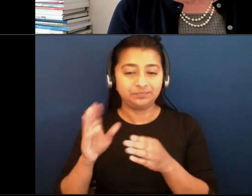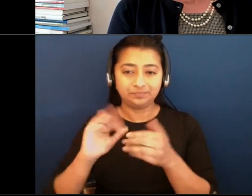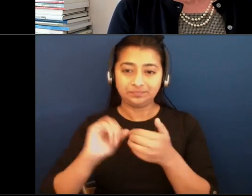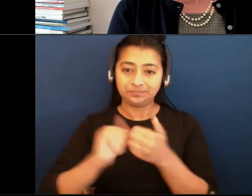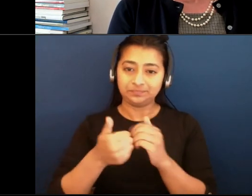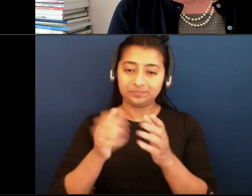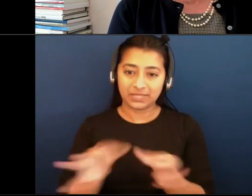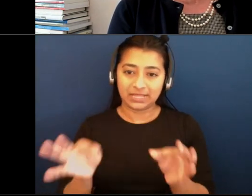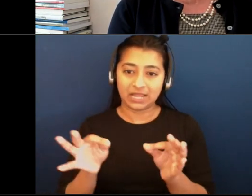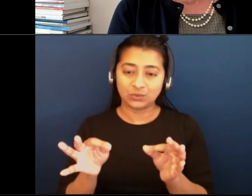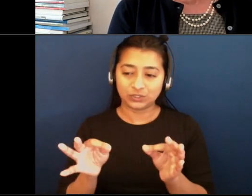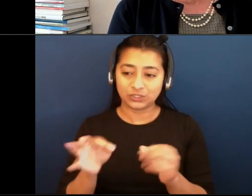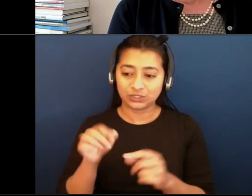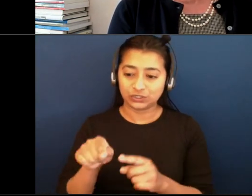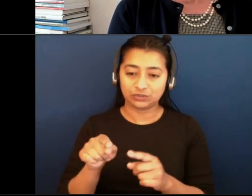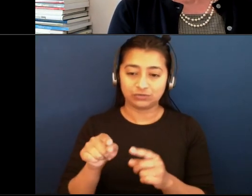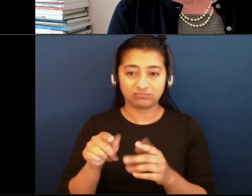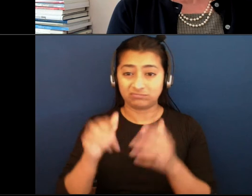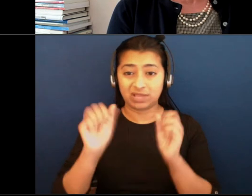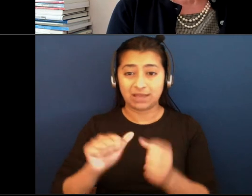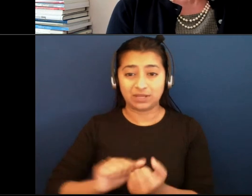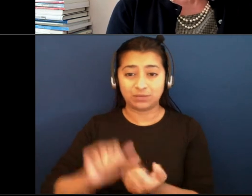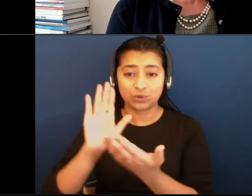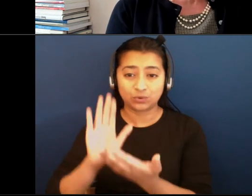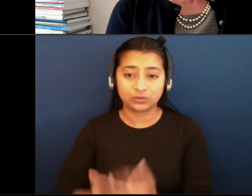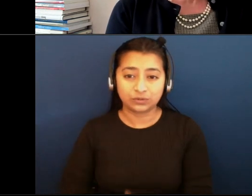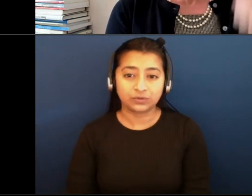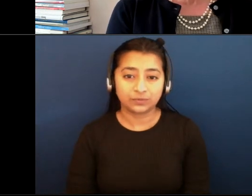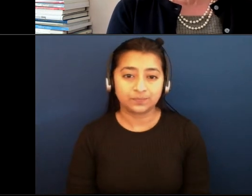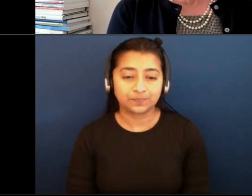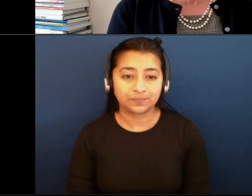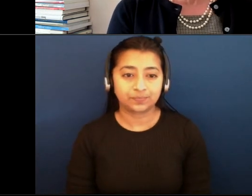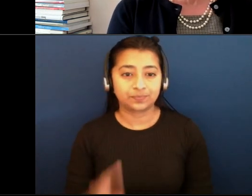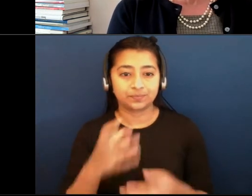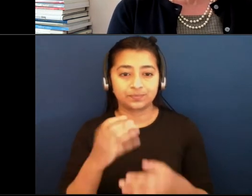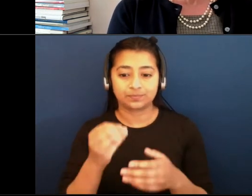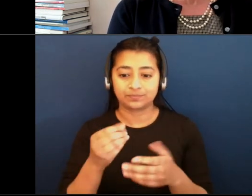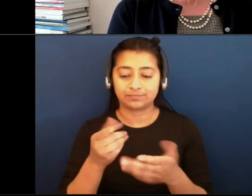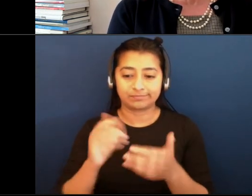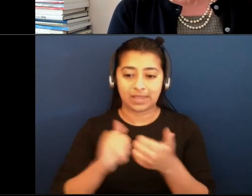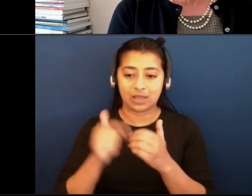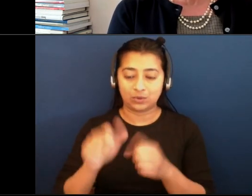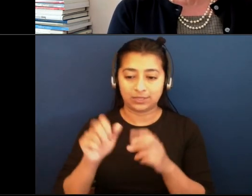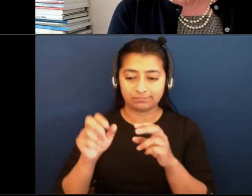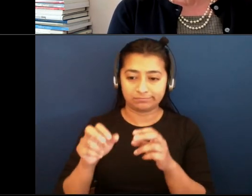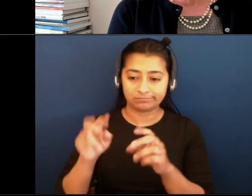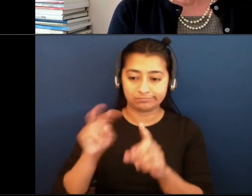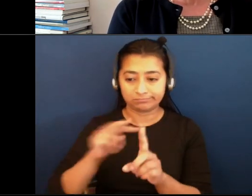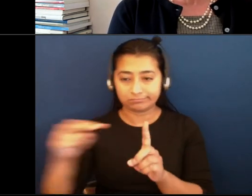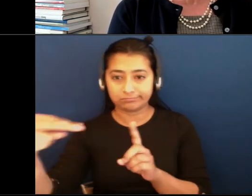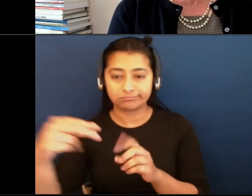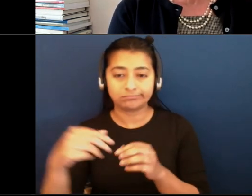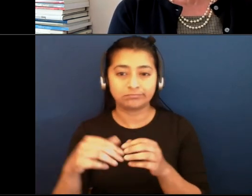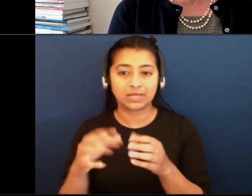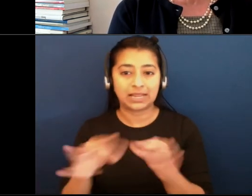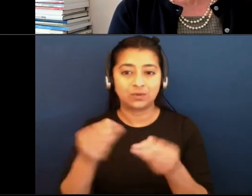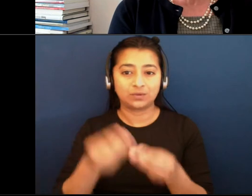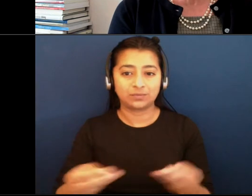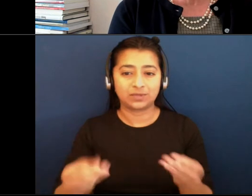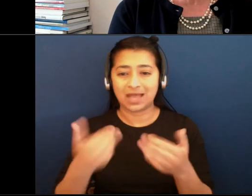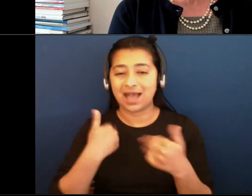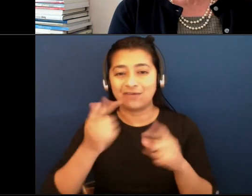language is approached and language materials are approached. And there are lots of different venues and lots of